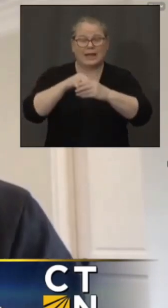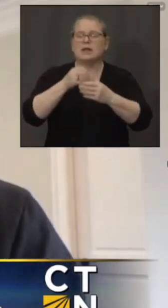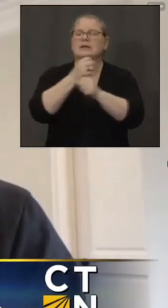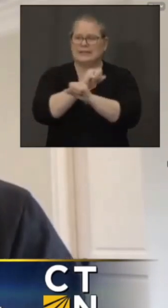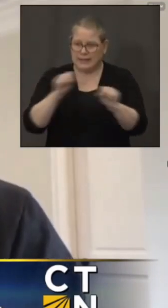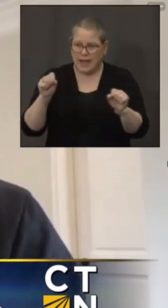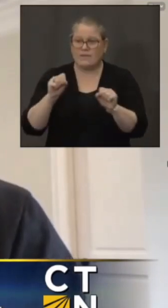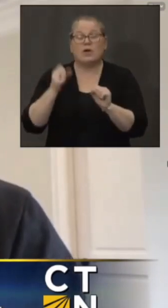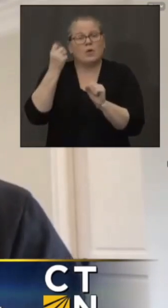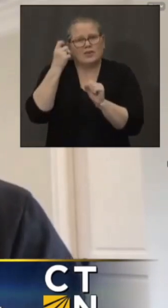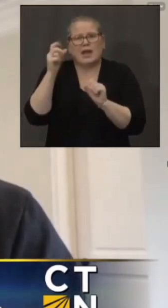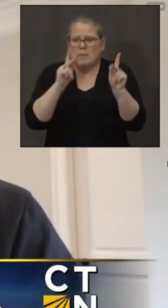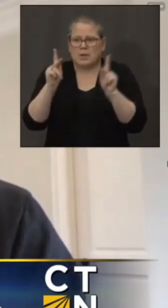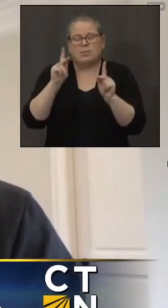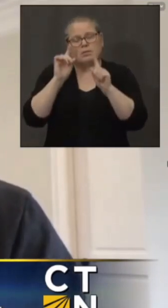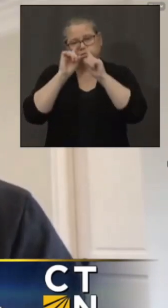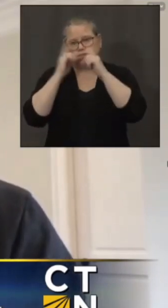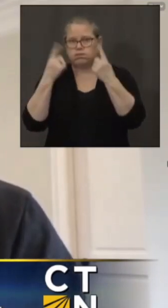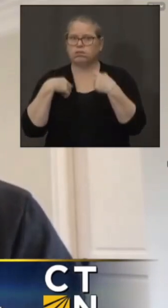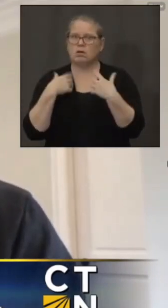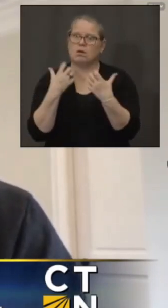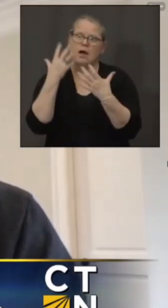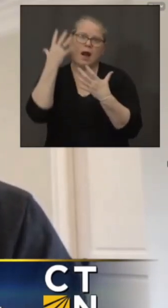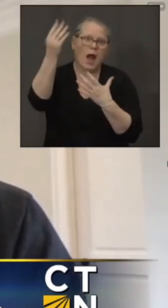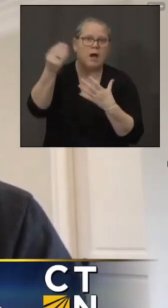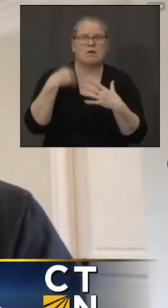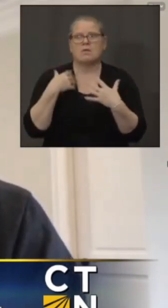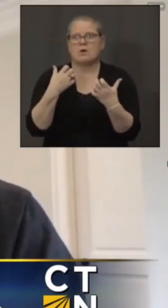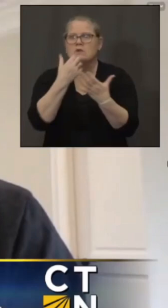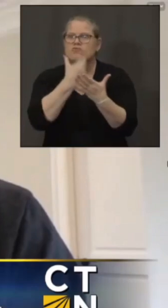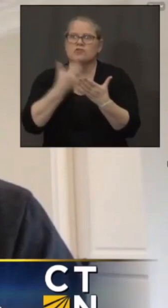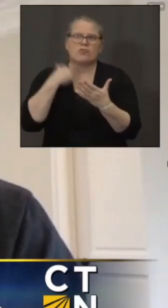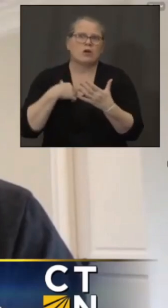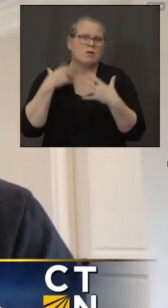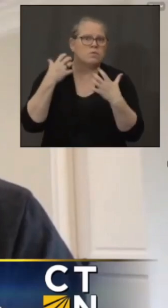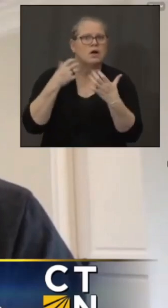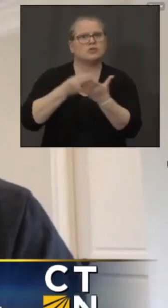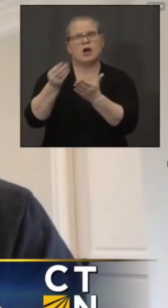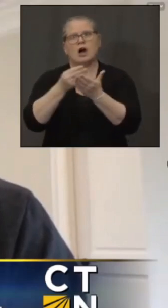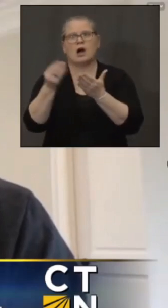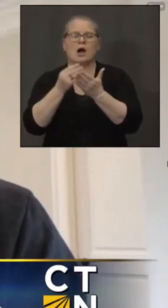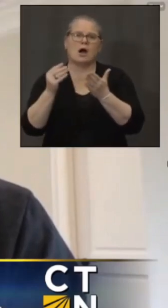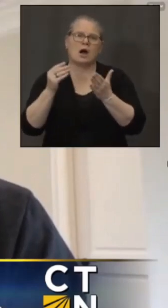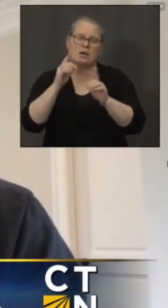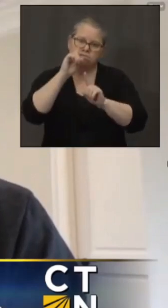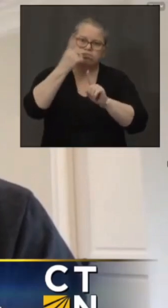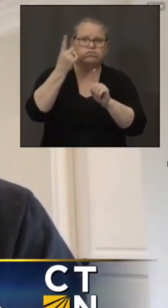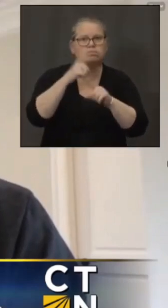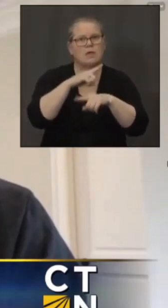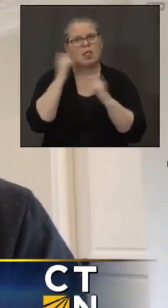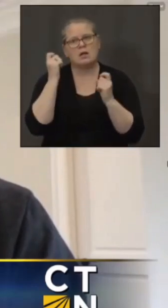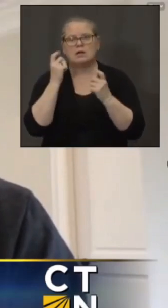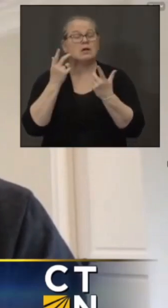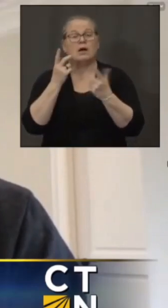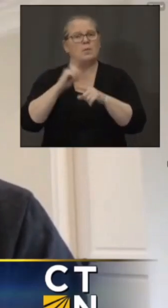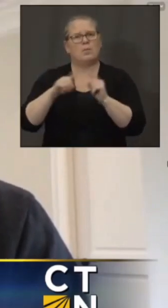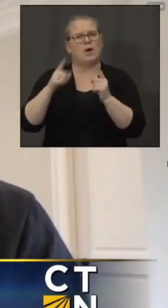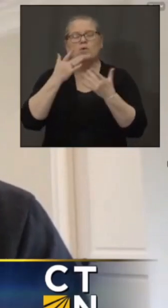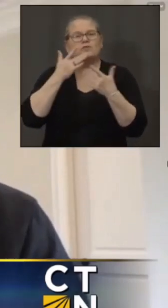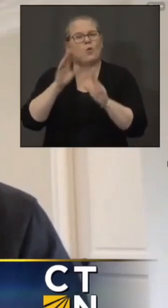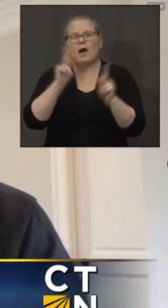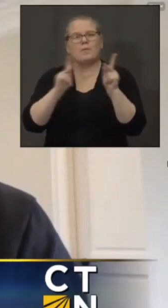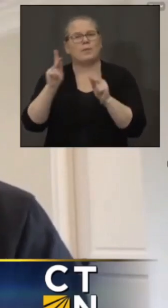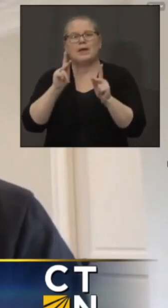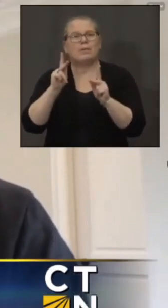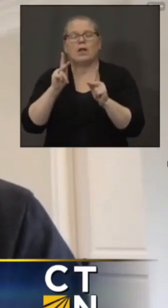the state has, we think it is safe. We just want to make sure that bad actors, don't continue to, cause unnecessary spread, because that's